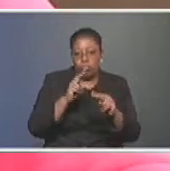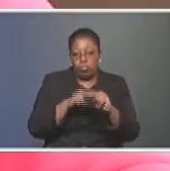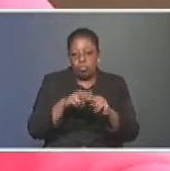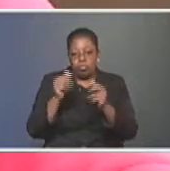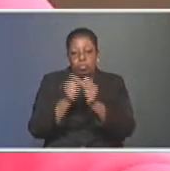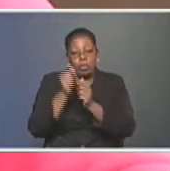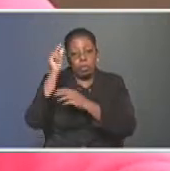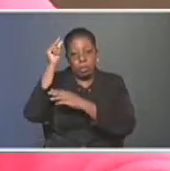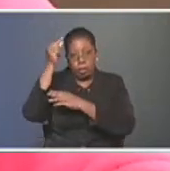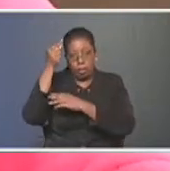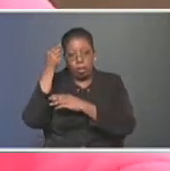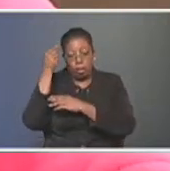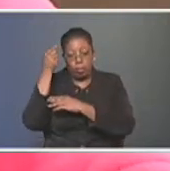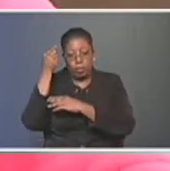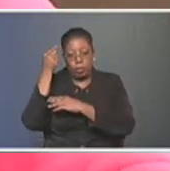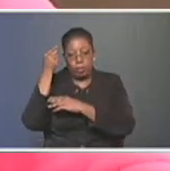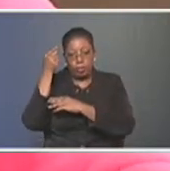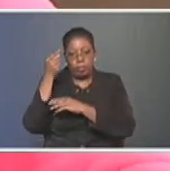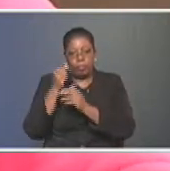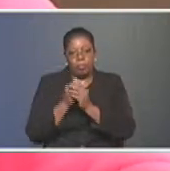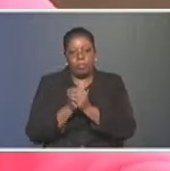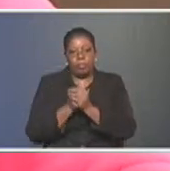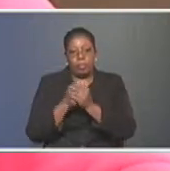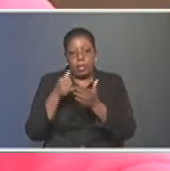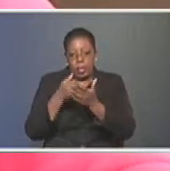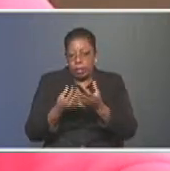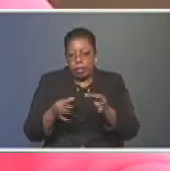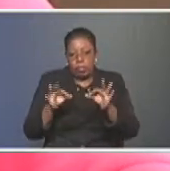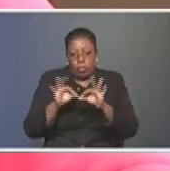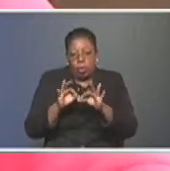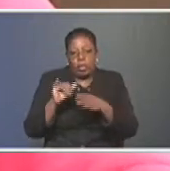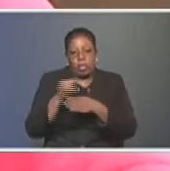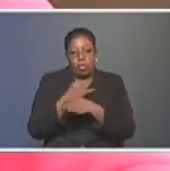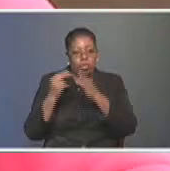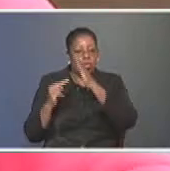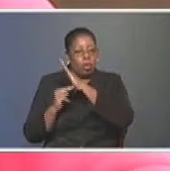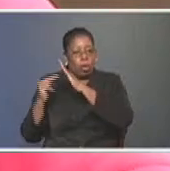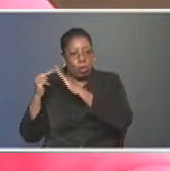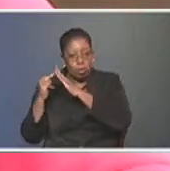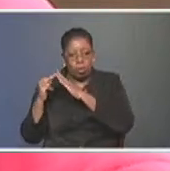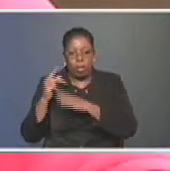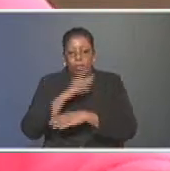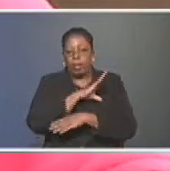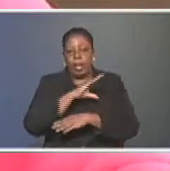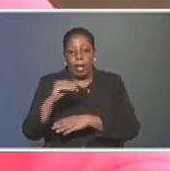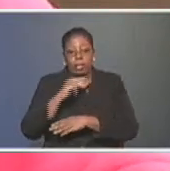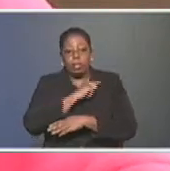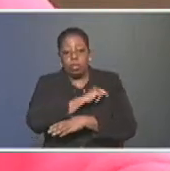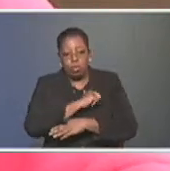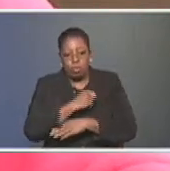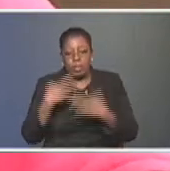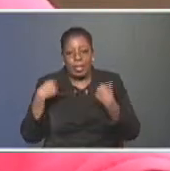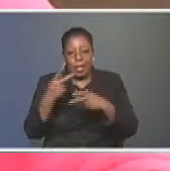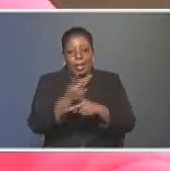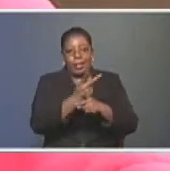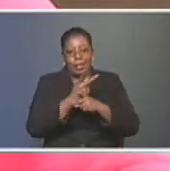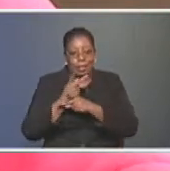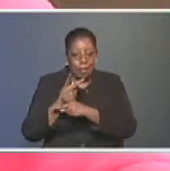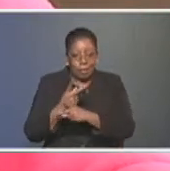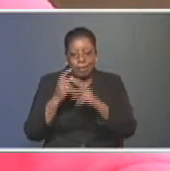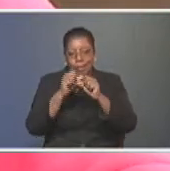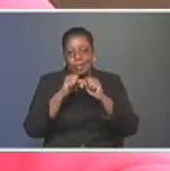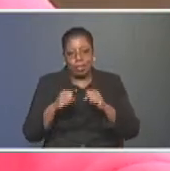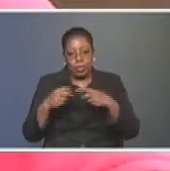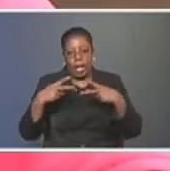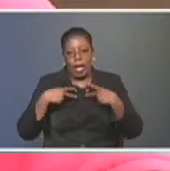the government officials in critical industries, in the hotel and in tourism sector, in the healthcare sector. We had